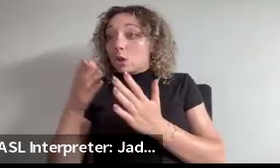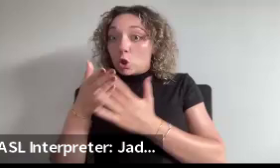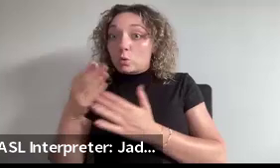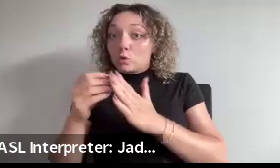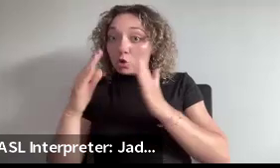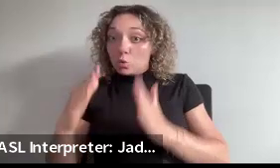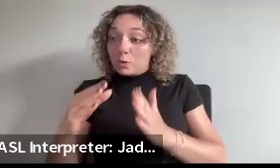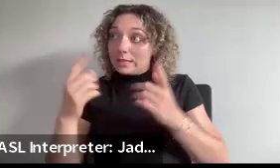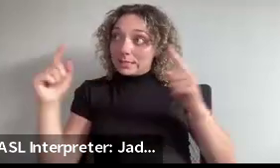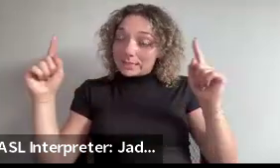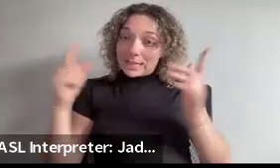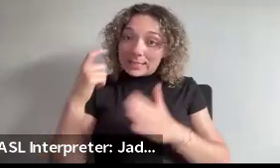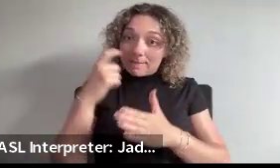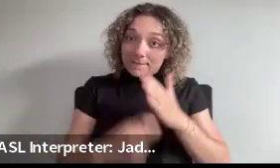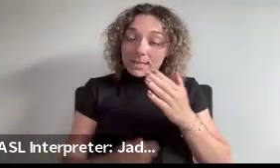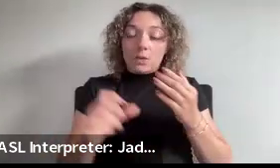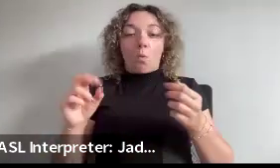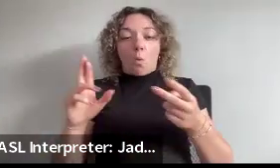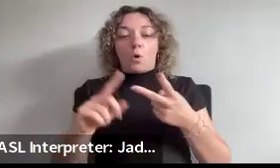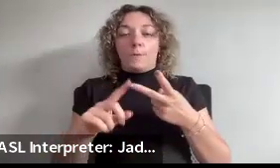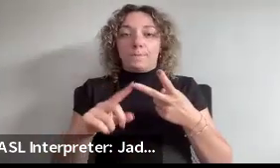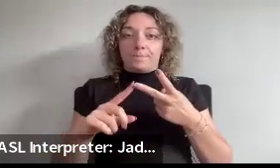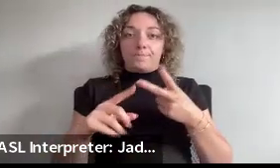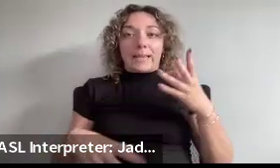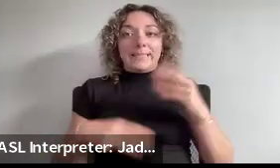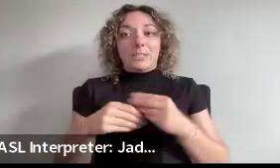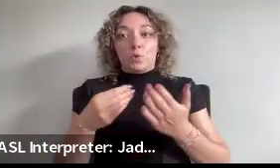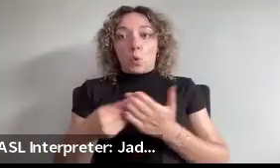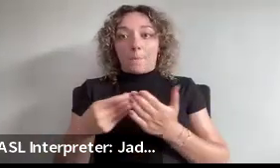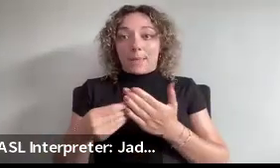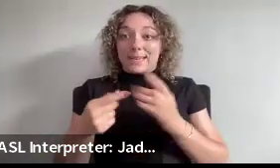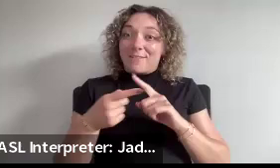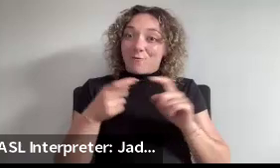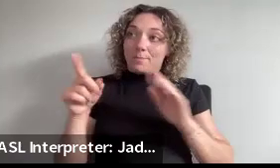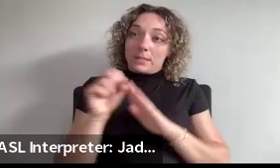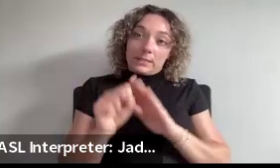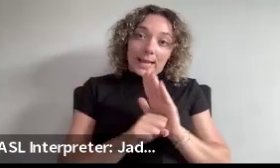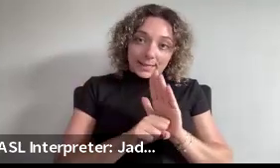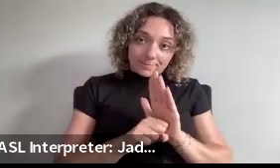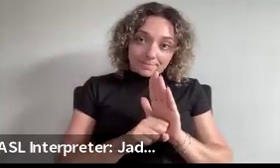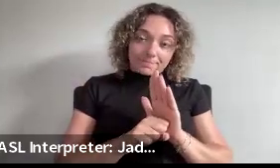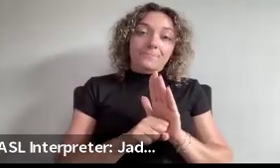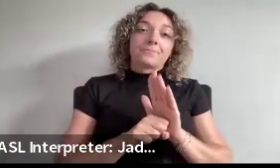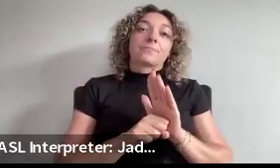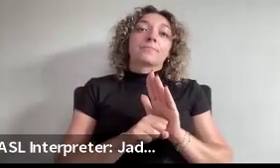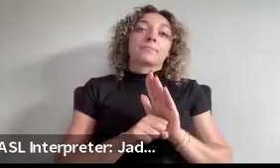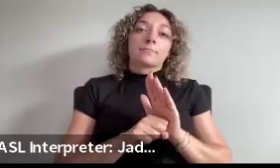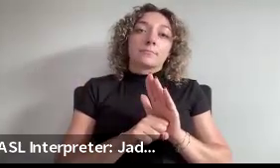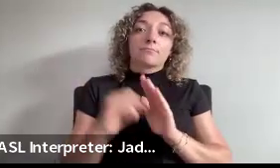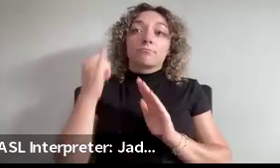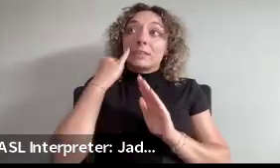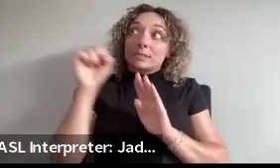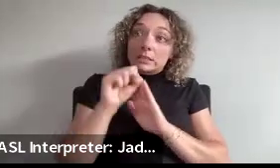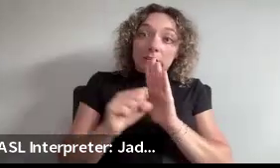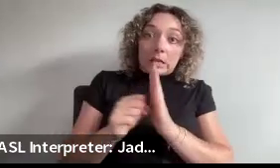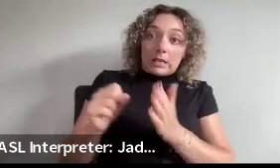success fee or um, additional money coming from the state, should the state provide us